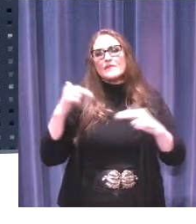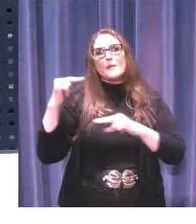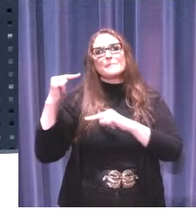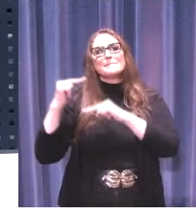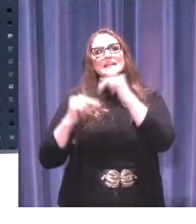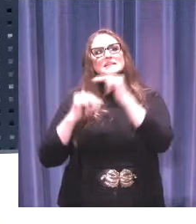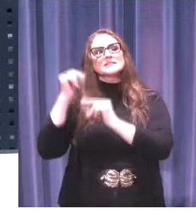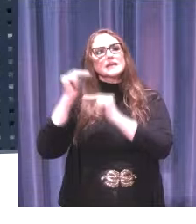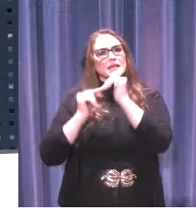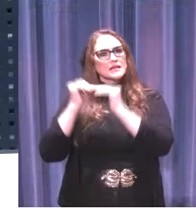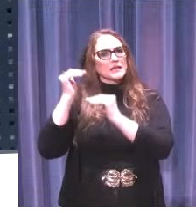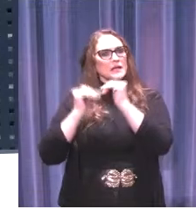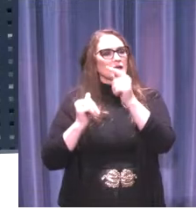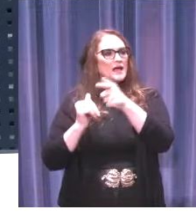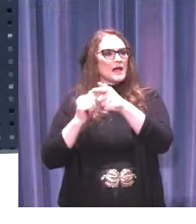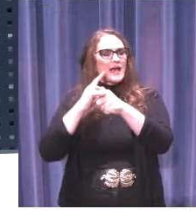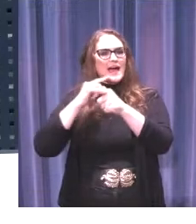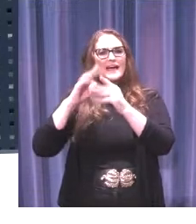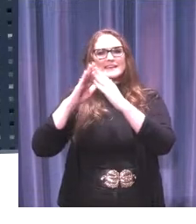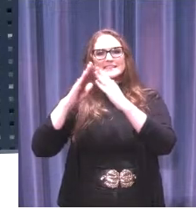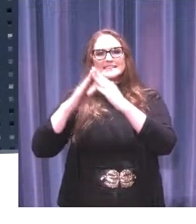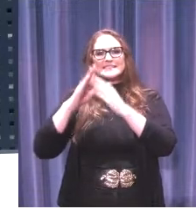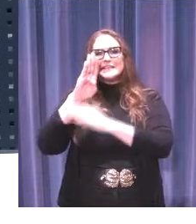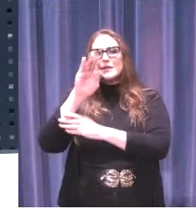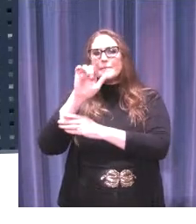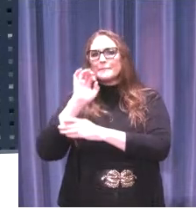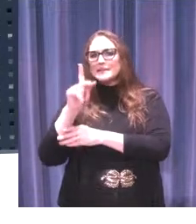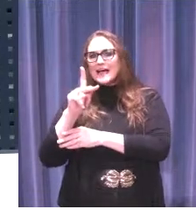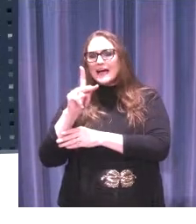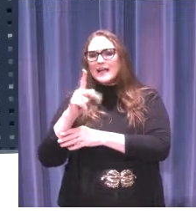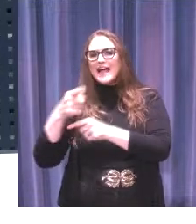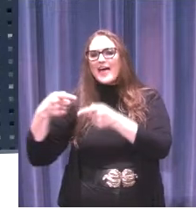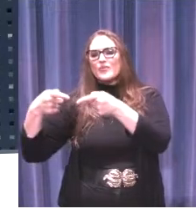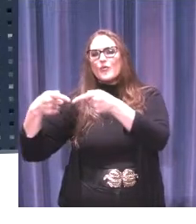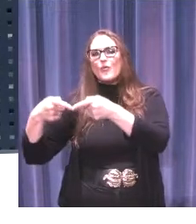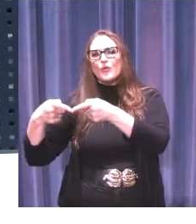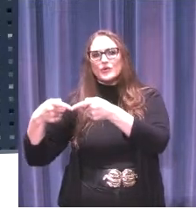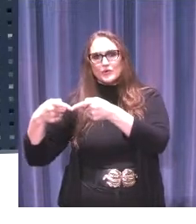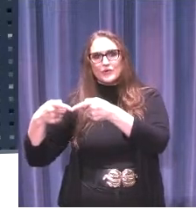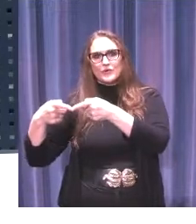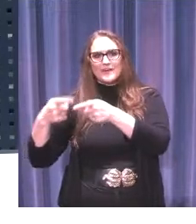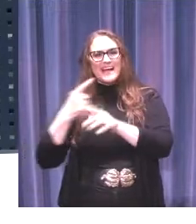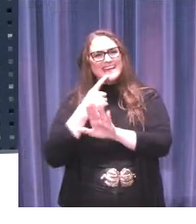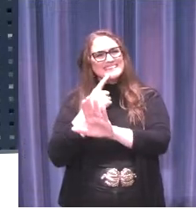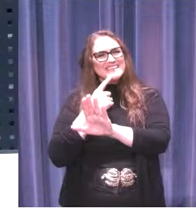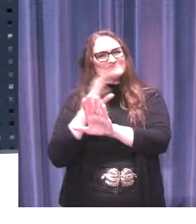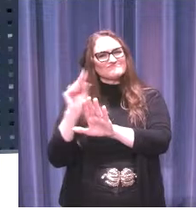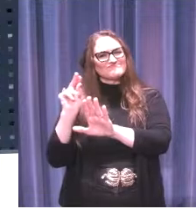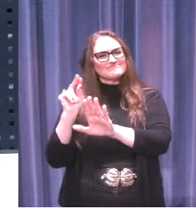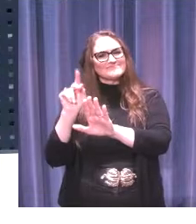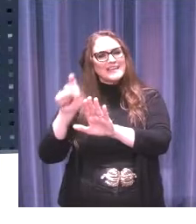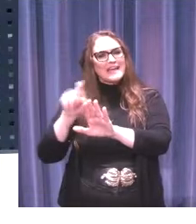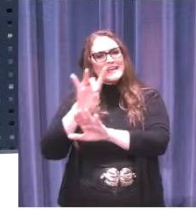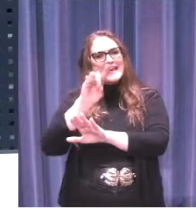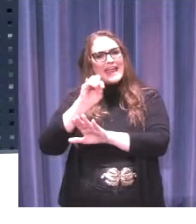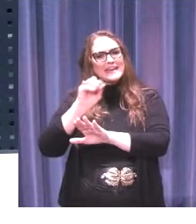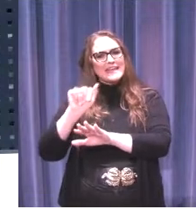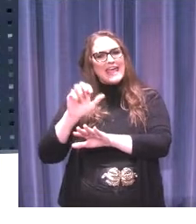building on a city block on a corner. And I said, no, I need 80